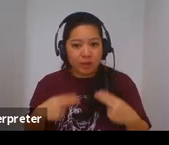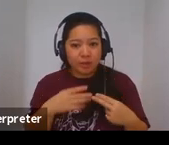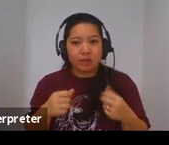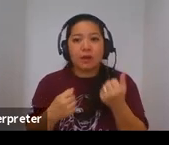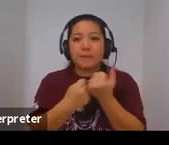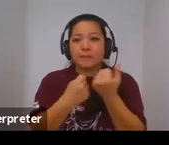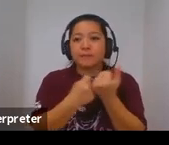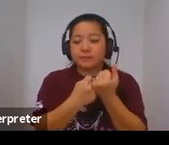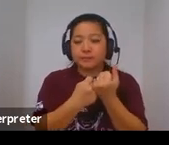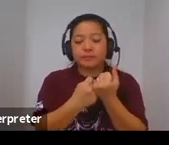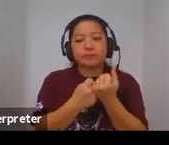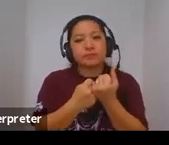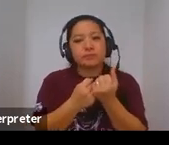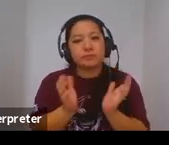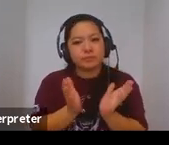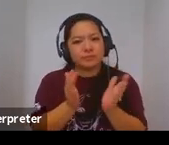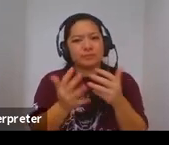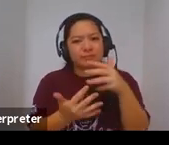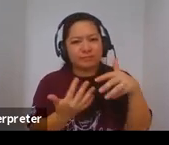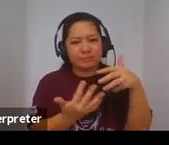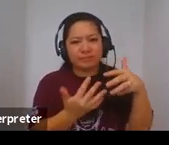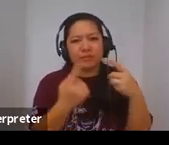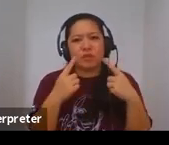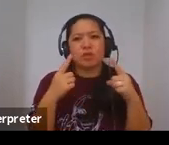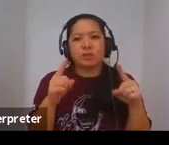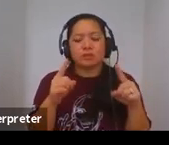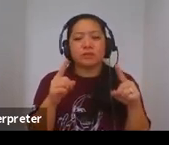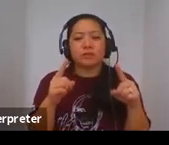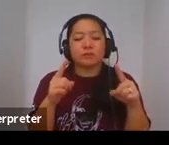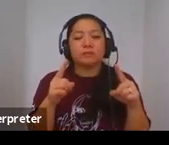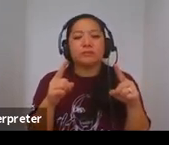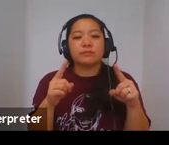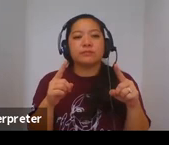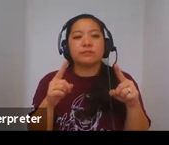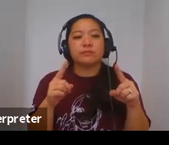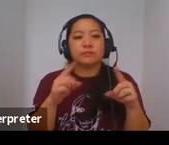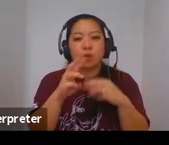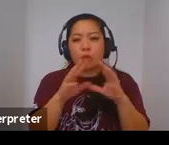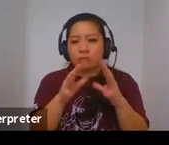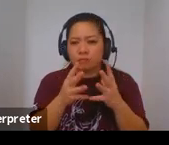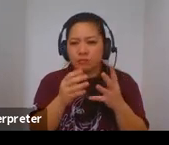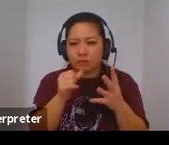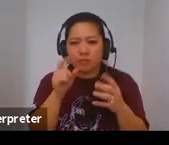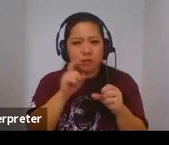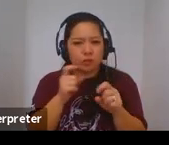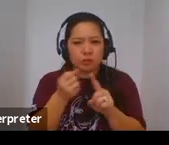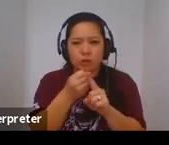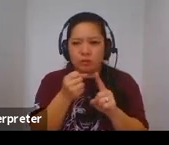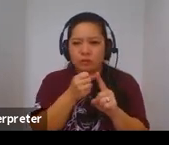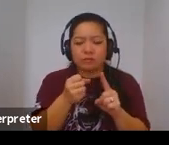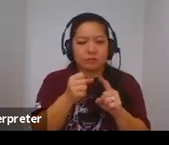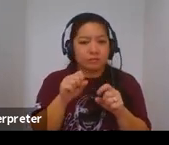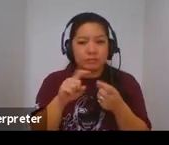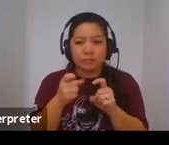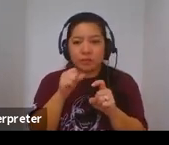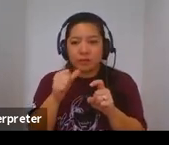to engage in a successful society. So sexual assault's impact is much, it goes further